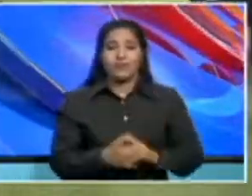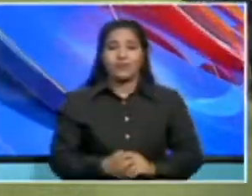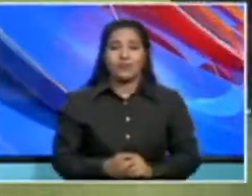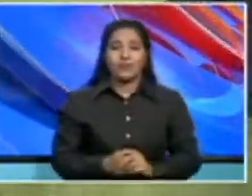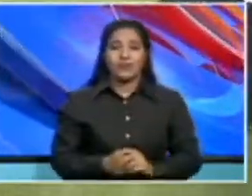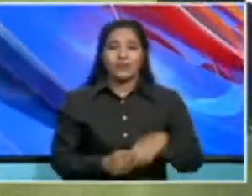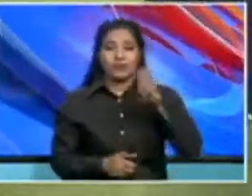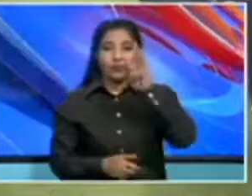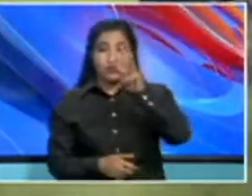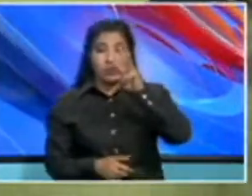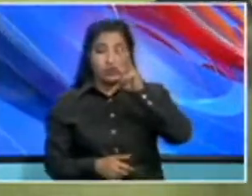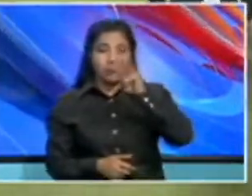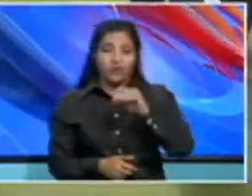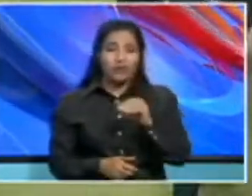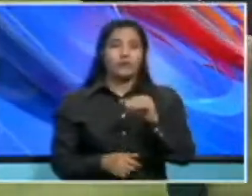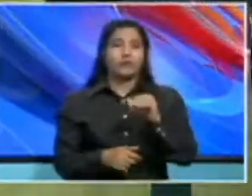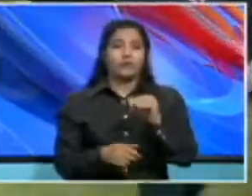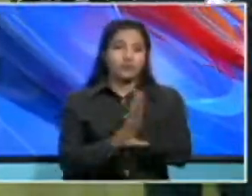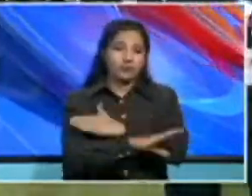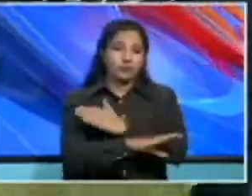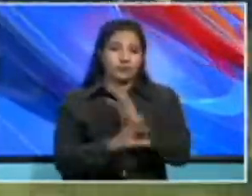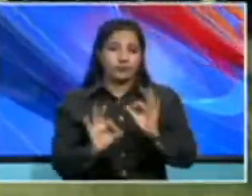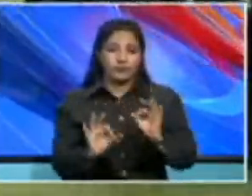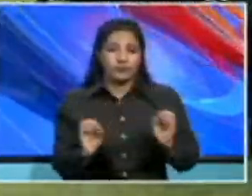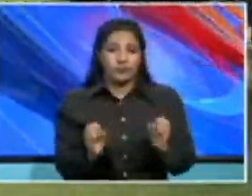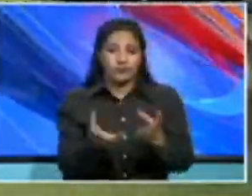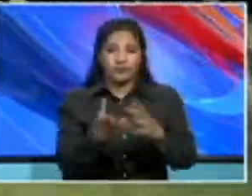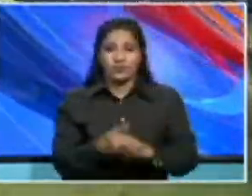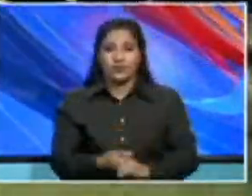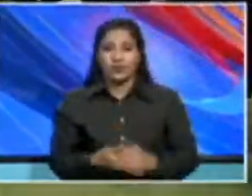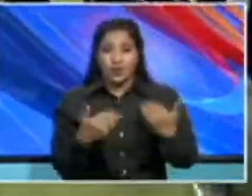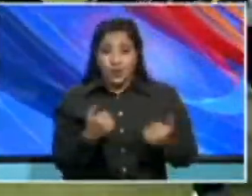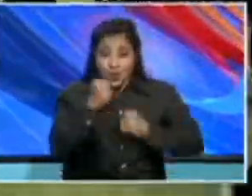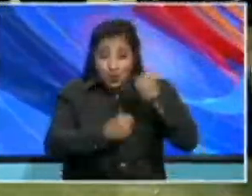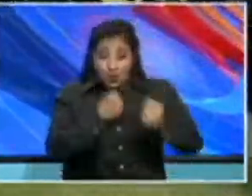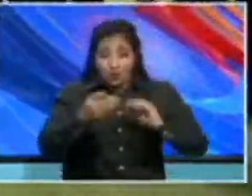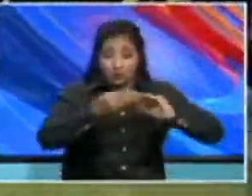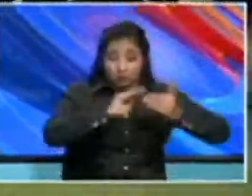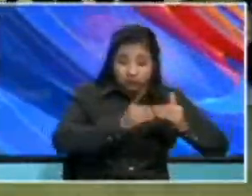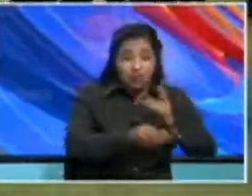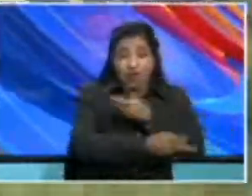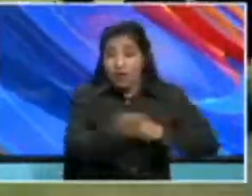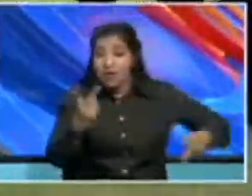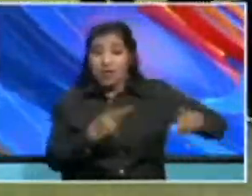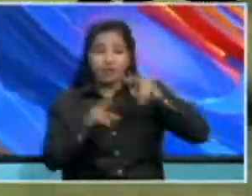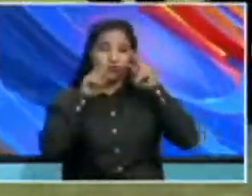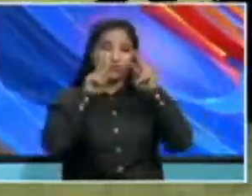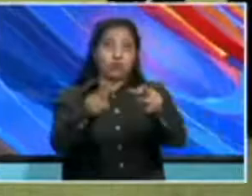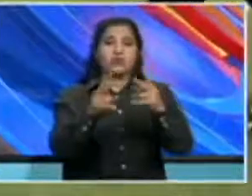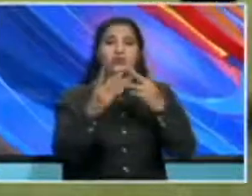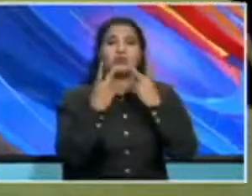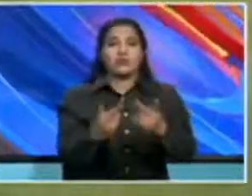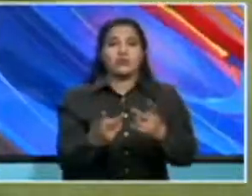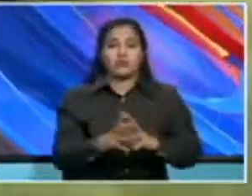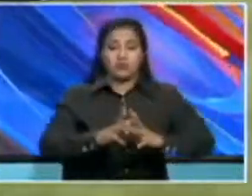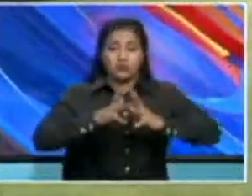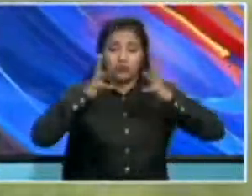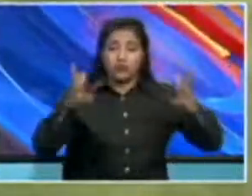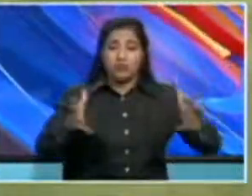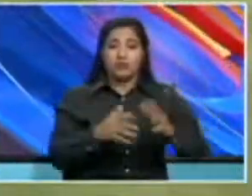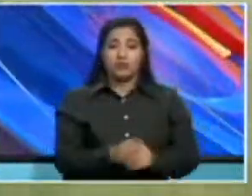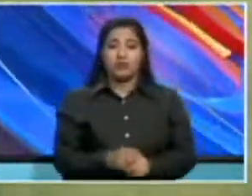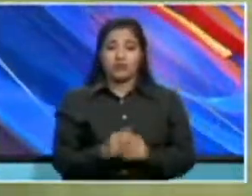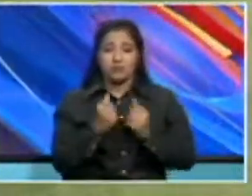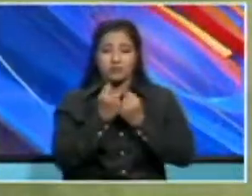in 35 sporting disciplines. And what a competition it will be. Spectacular to watch. A lot of big ticket